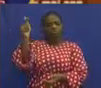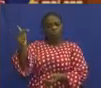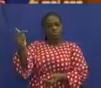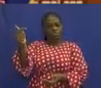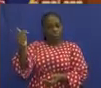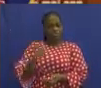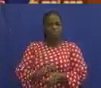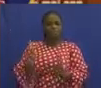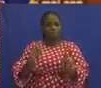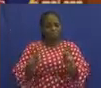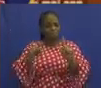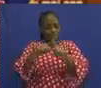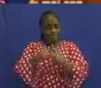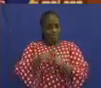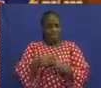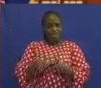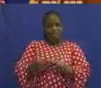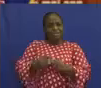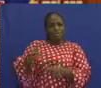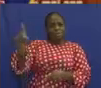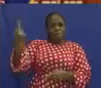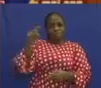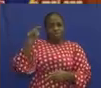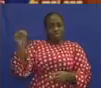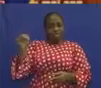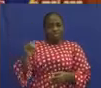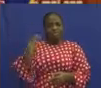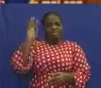4,521, a total of